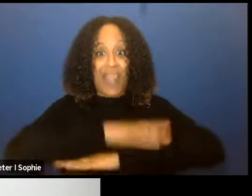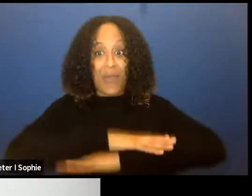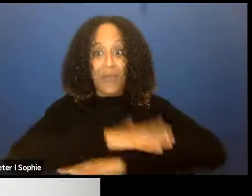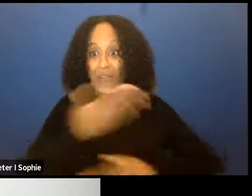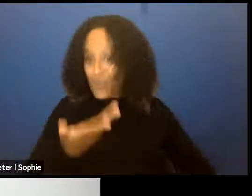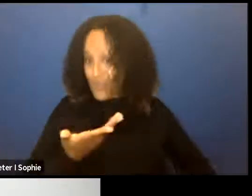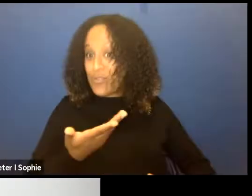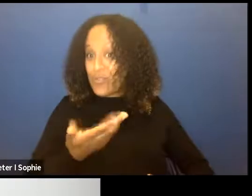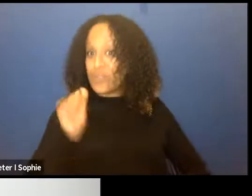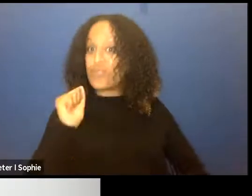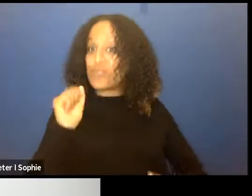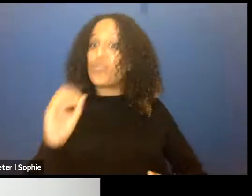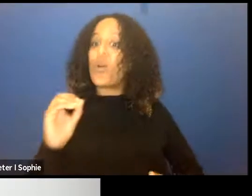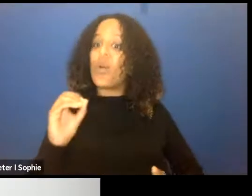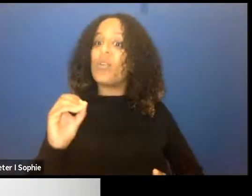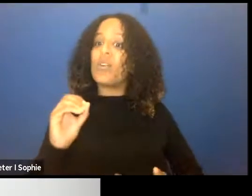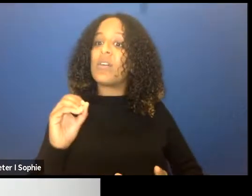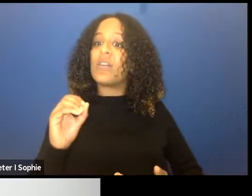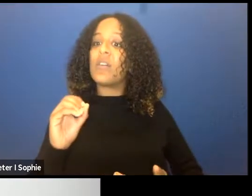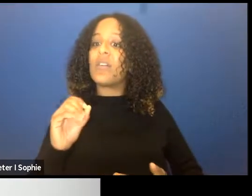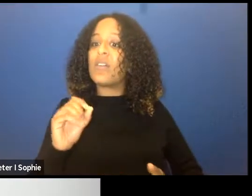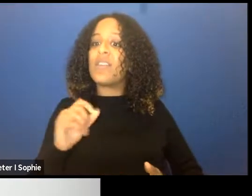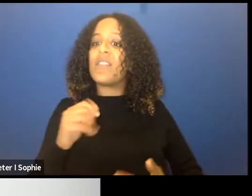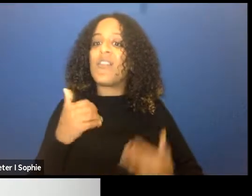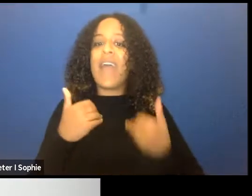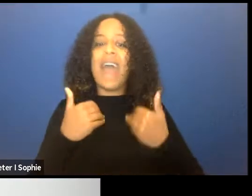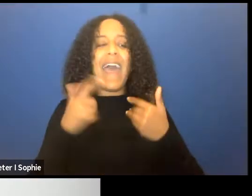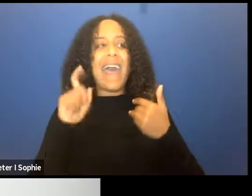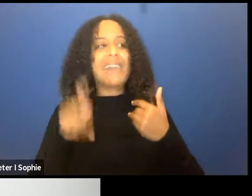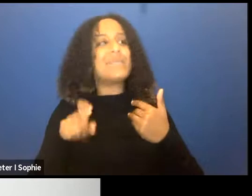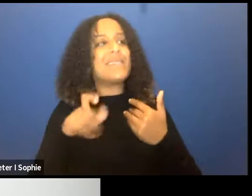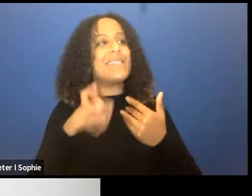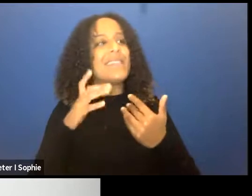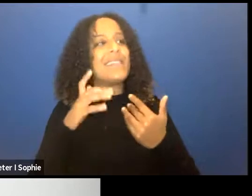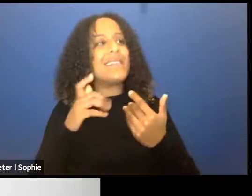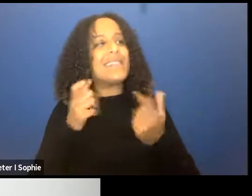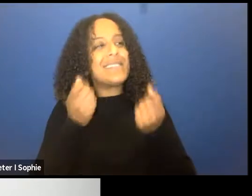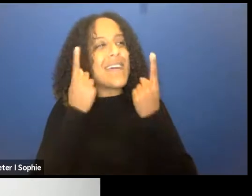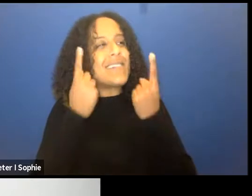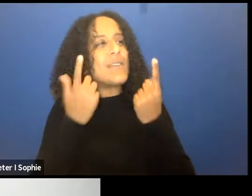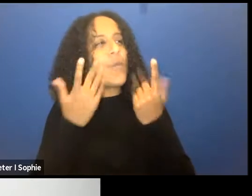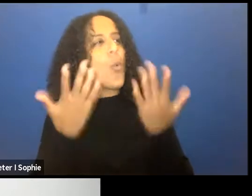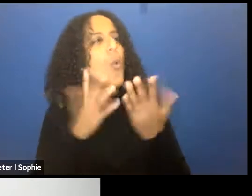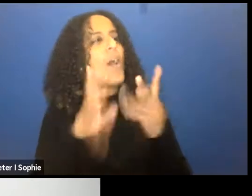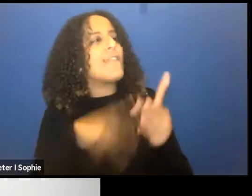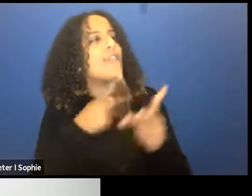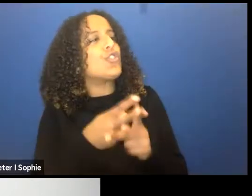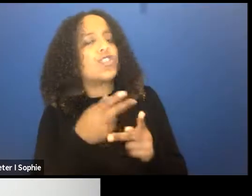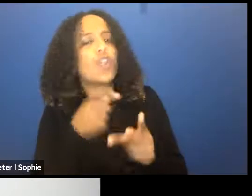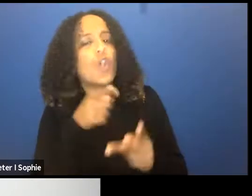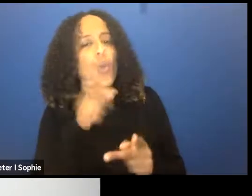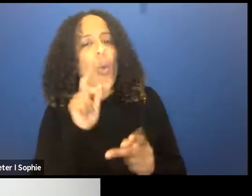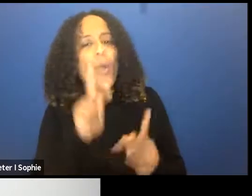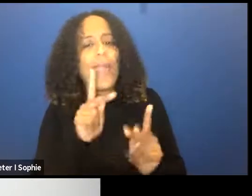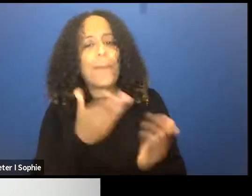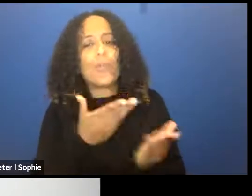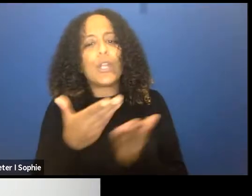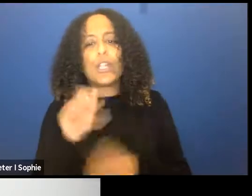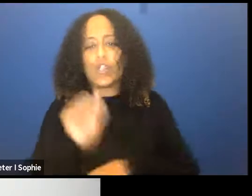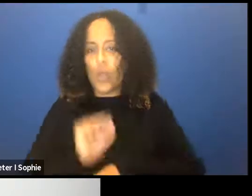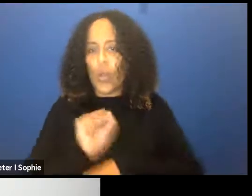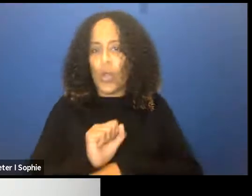And so there's got to be this sense of what version are you okay with bringing to work,